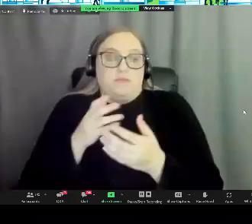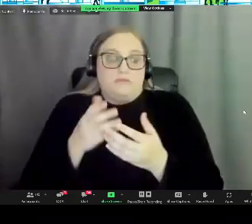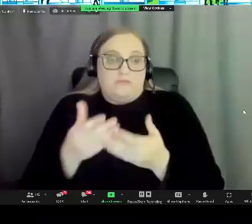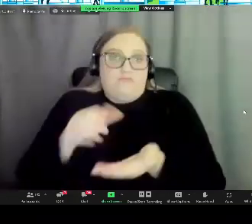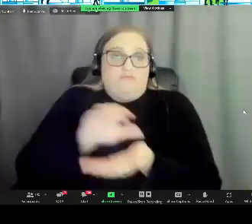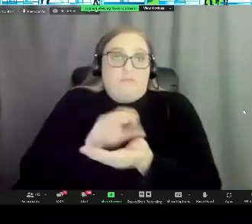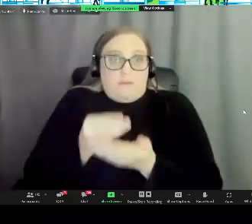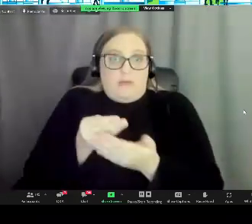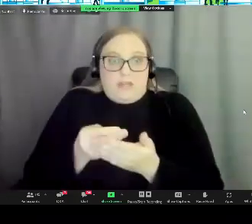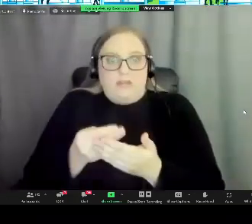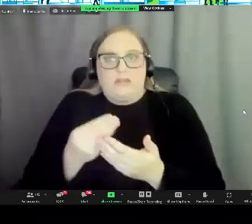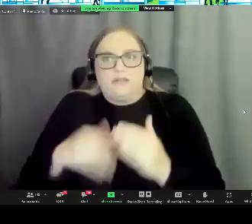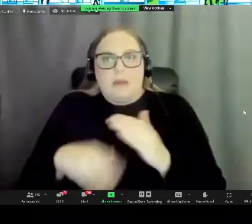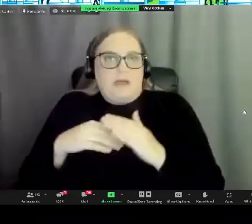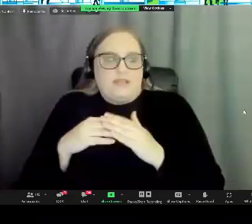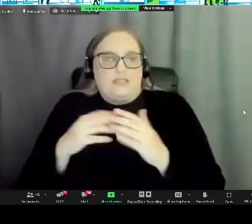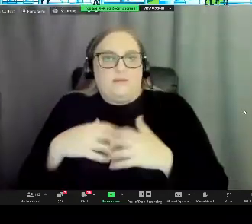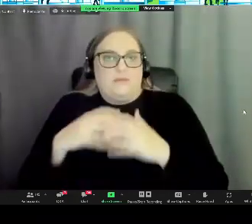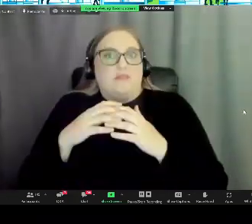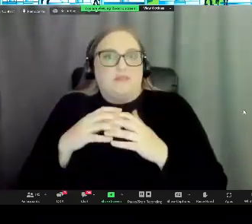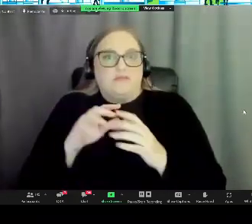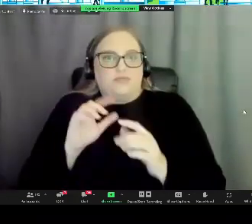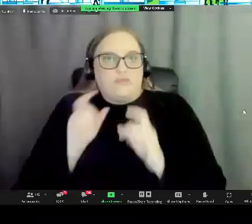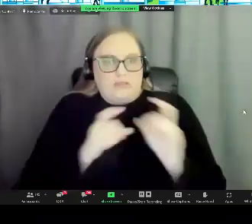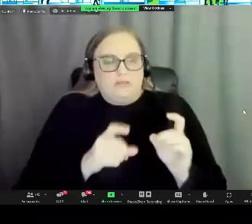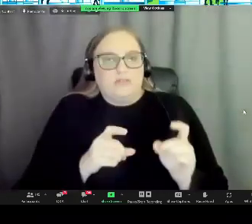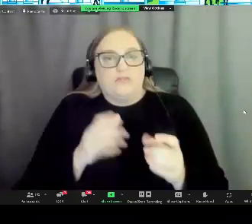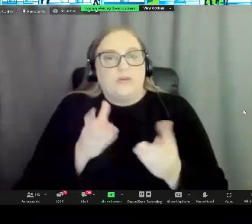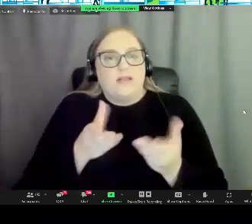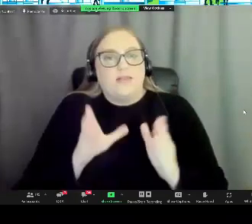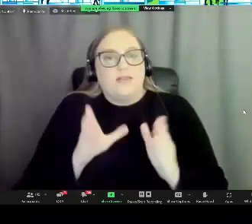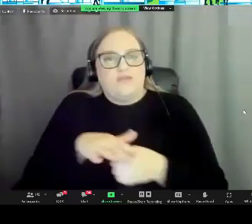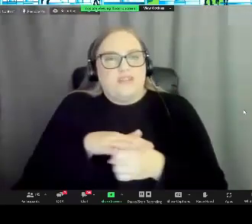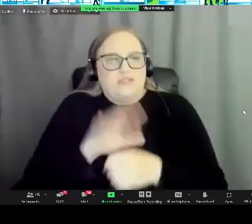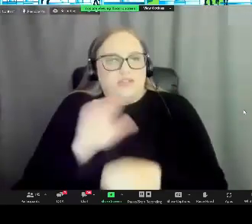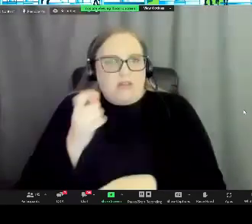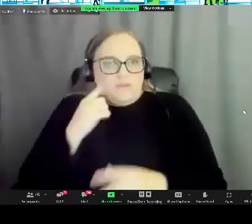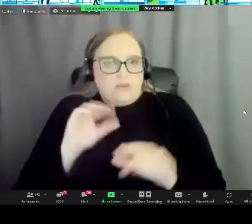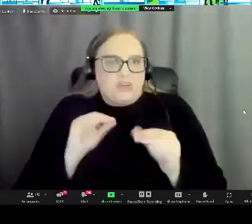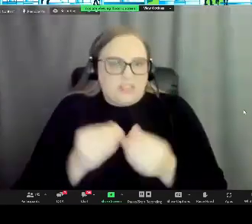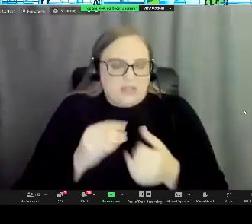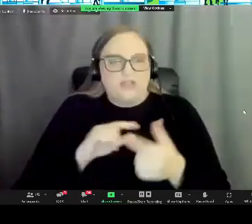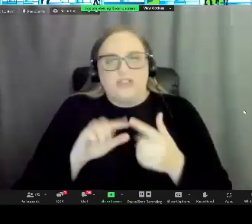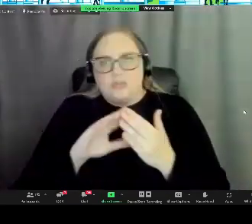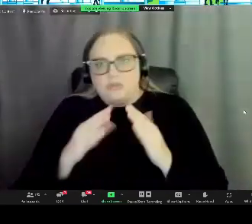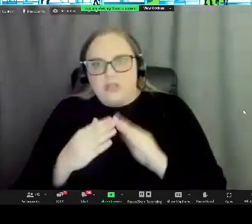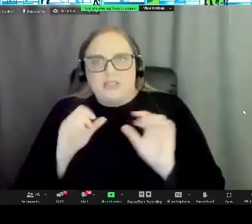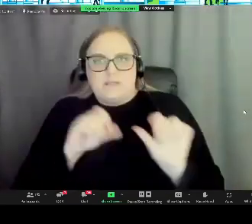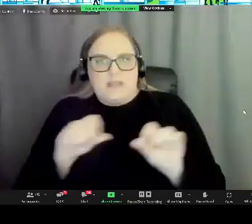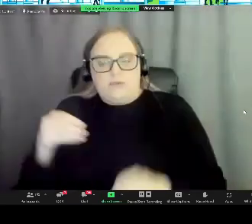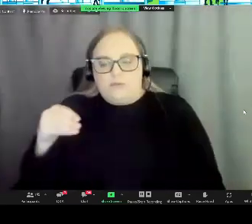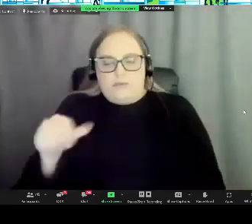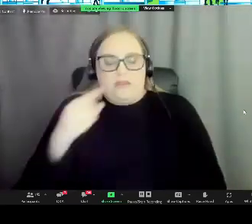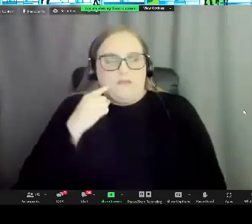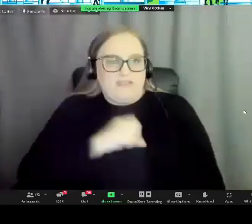capacity building grants to allow regional government organizations and communities to pay for staff time